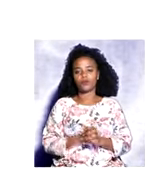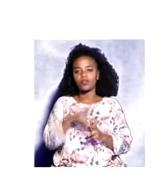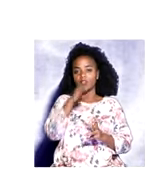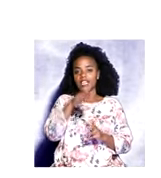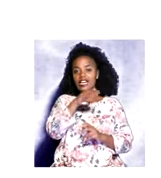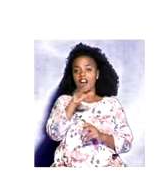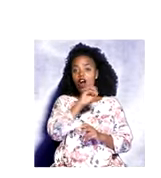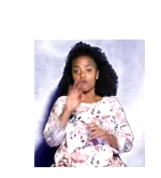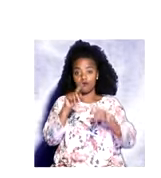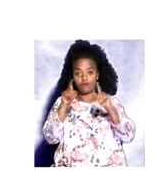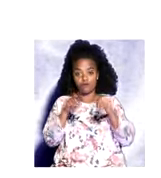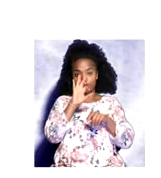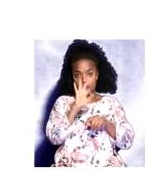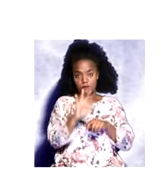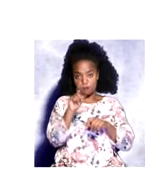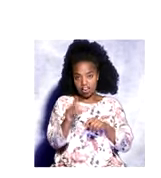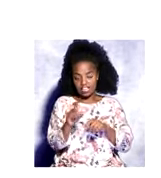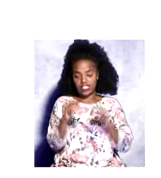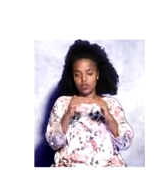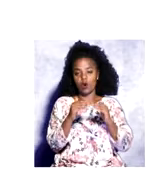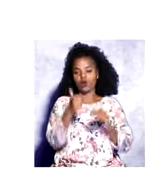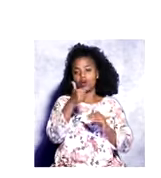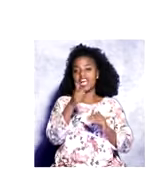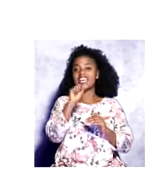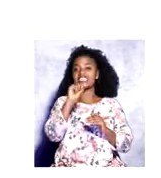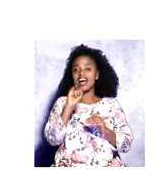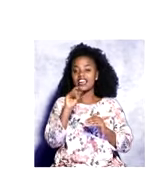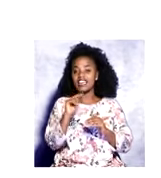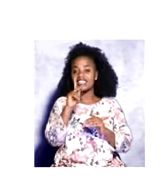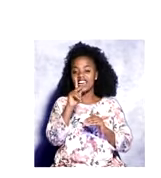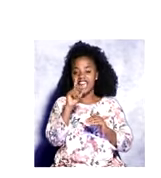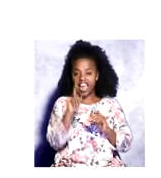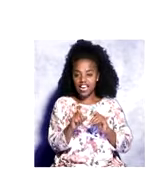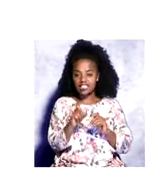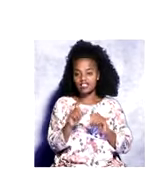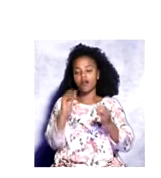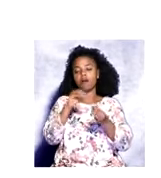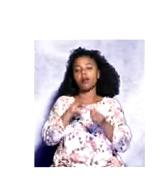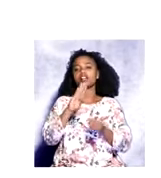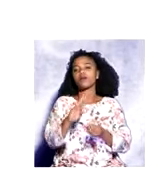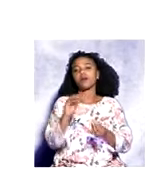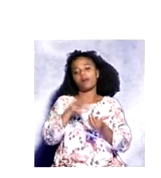Graph of f of x is equals to a sine kx plus p plus c.